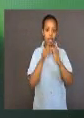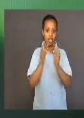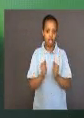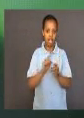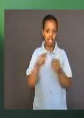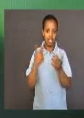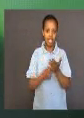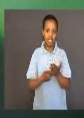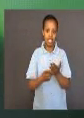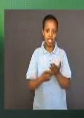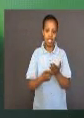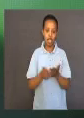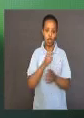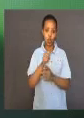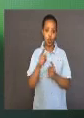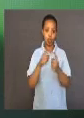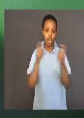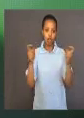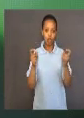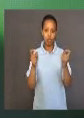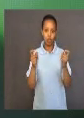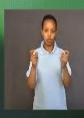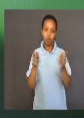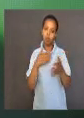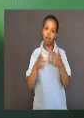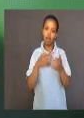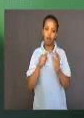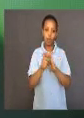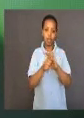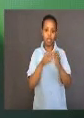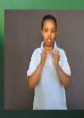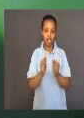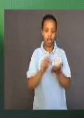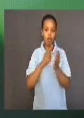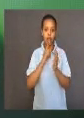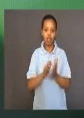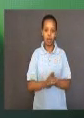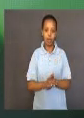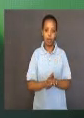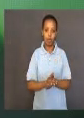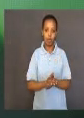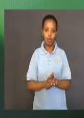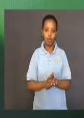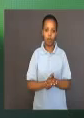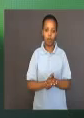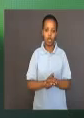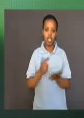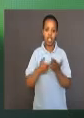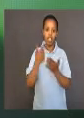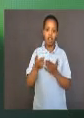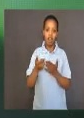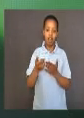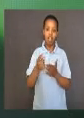will not see it as easily. The longer the bug lives, the